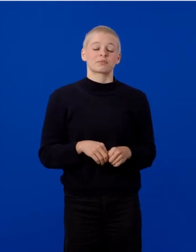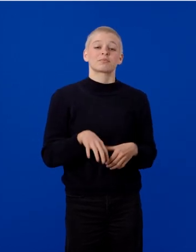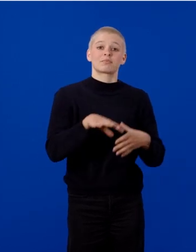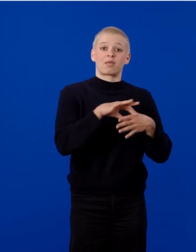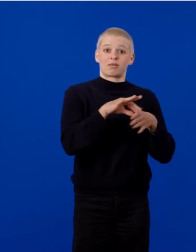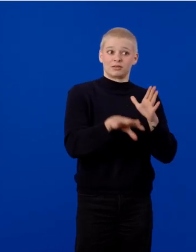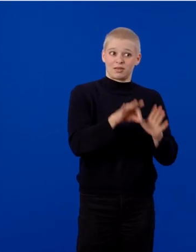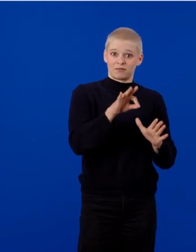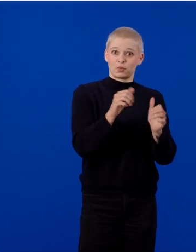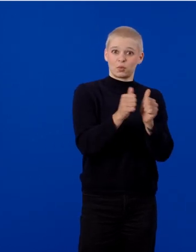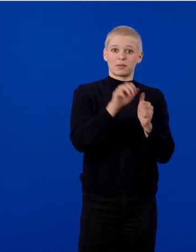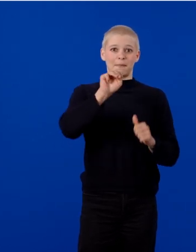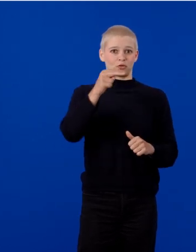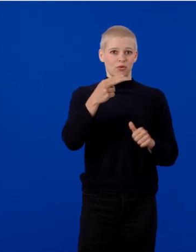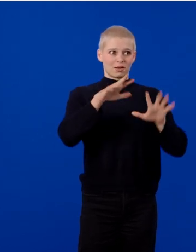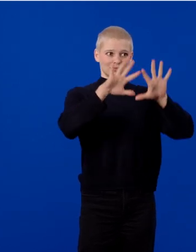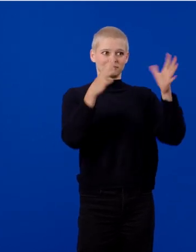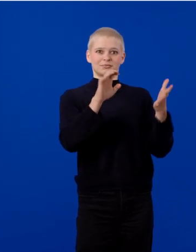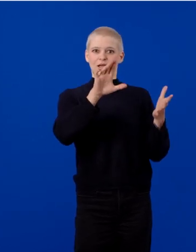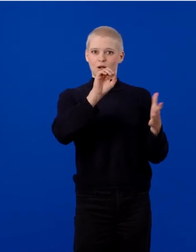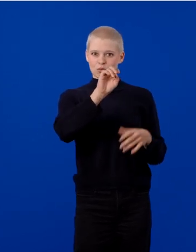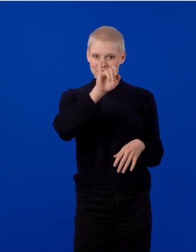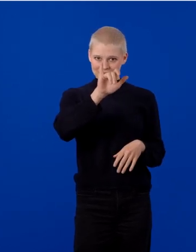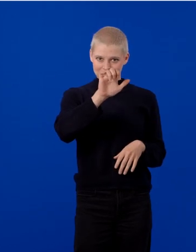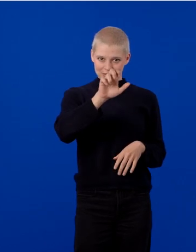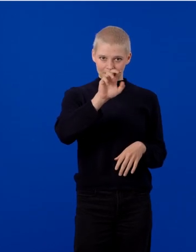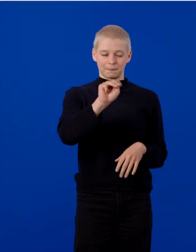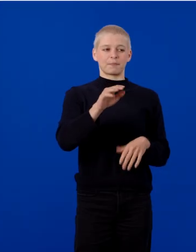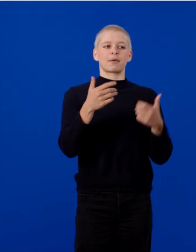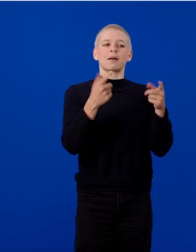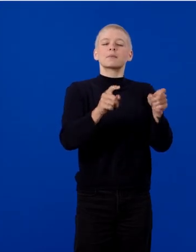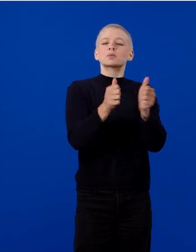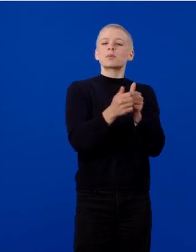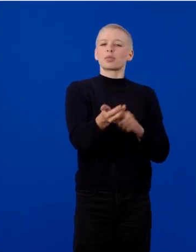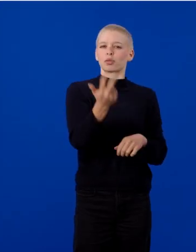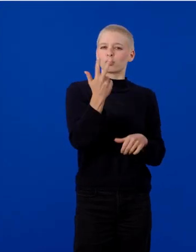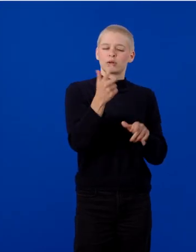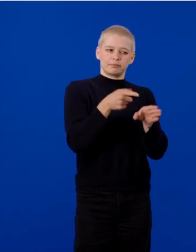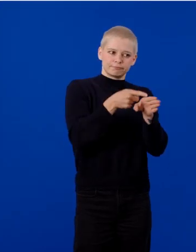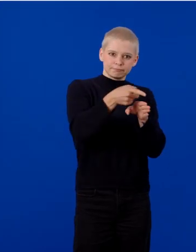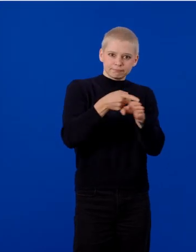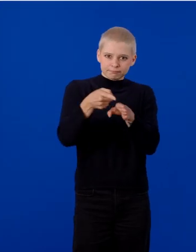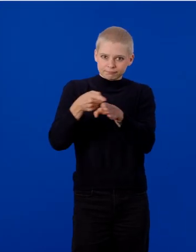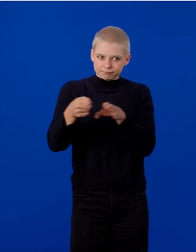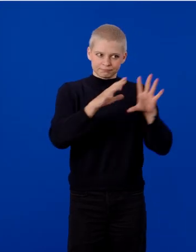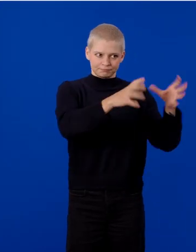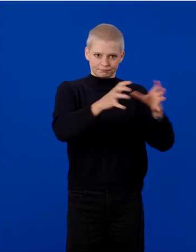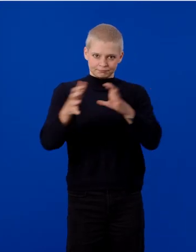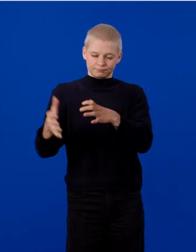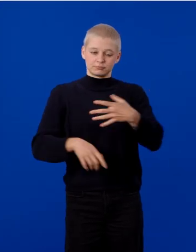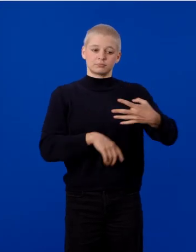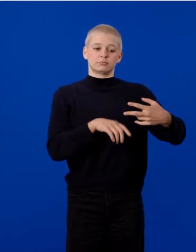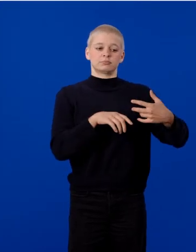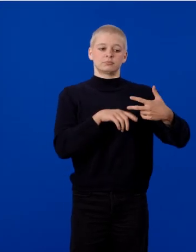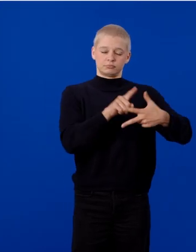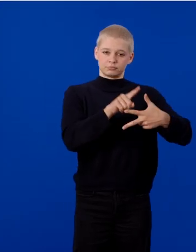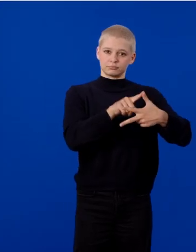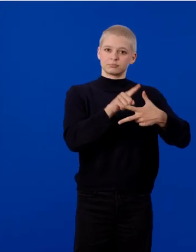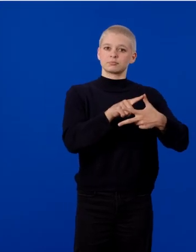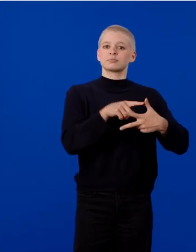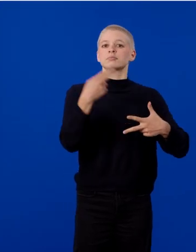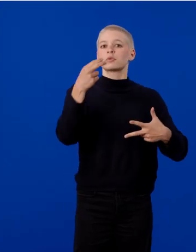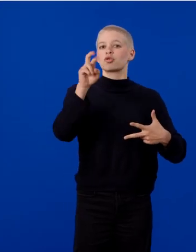Meta Horizon ecosystem occurs across 3 major vehicles: the Horizon feed, the Horizon